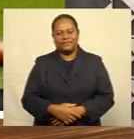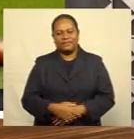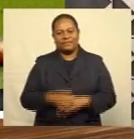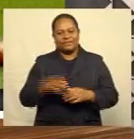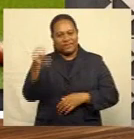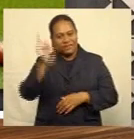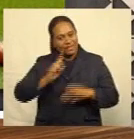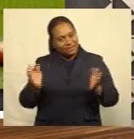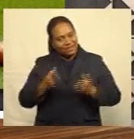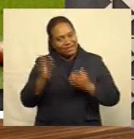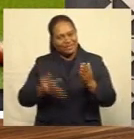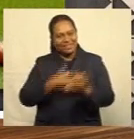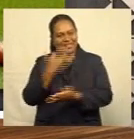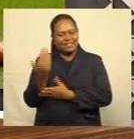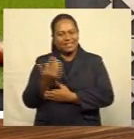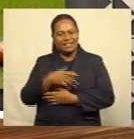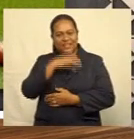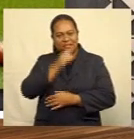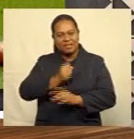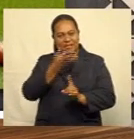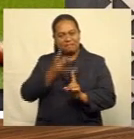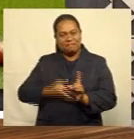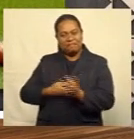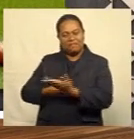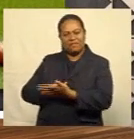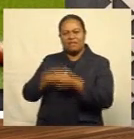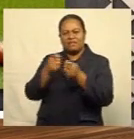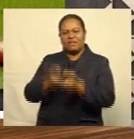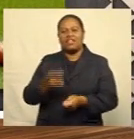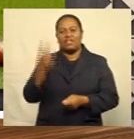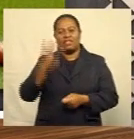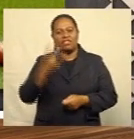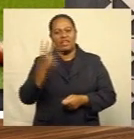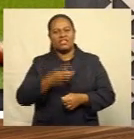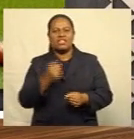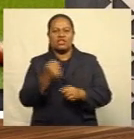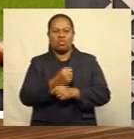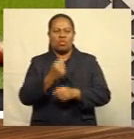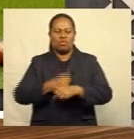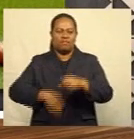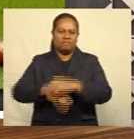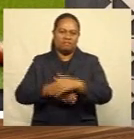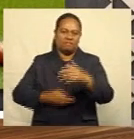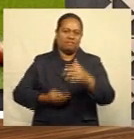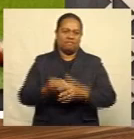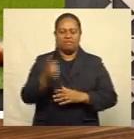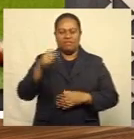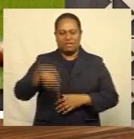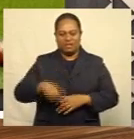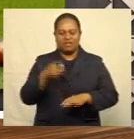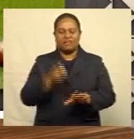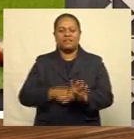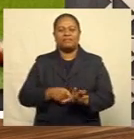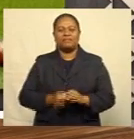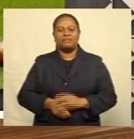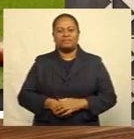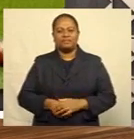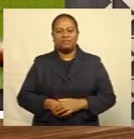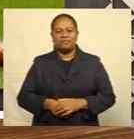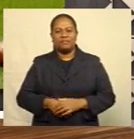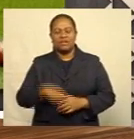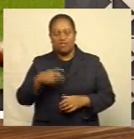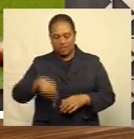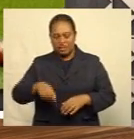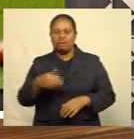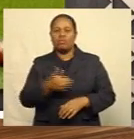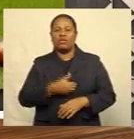Today's Player of the Day, Kelechi Iheanacho, has scored 13 goals in all competitions this year for Leicester. The 13th goal registered this